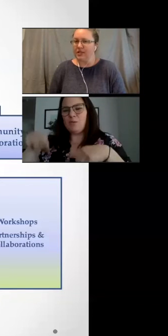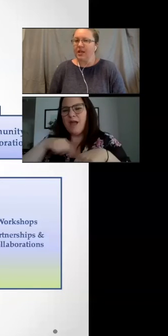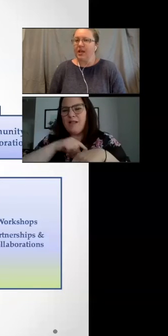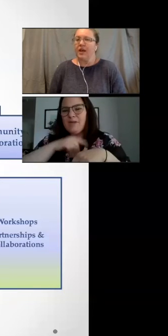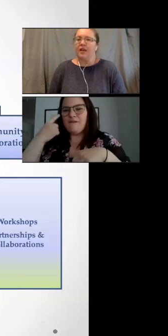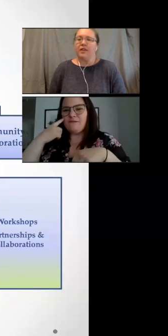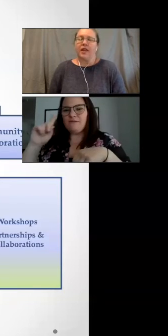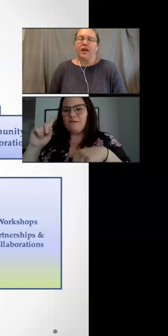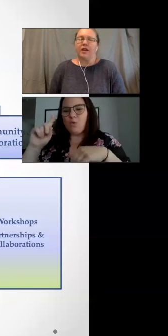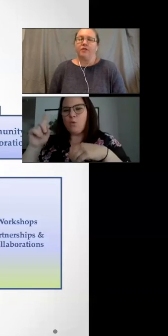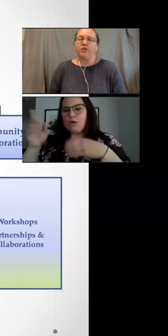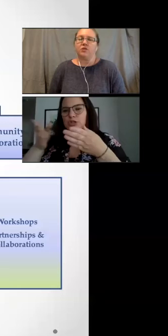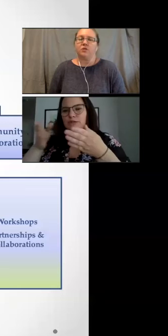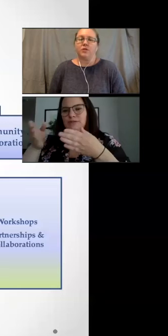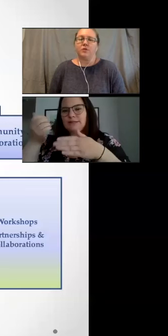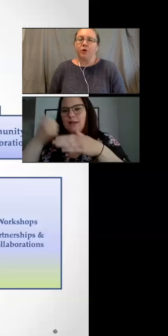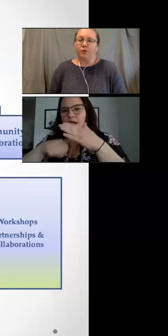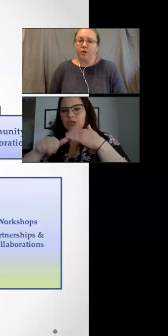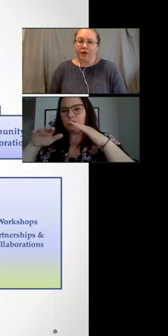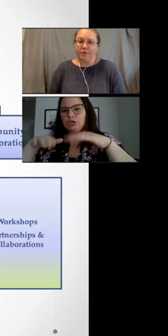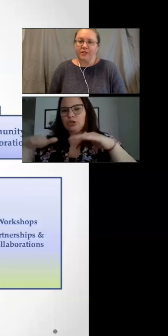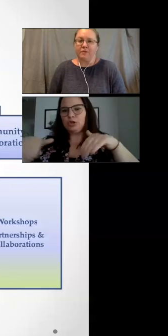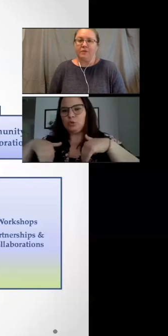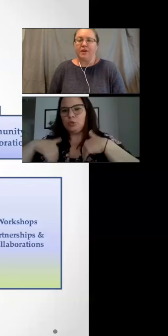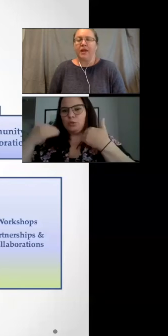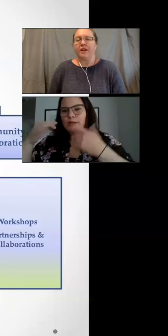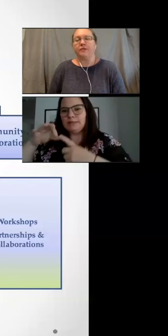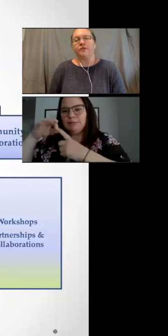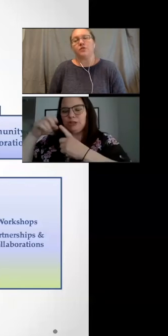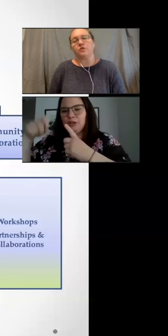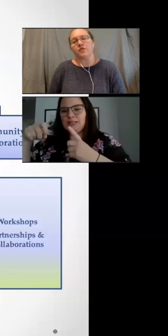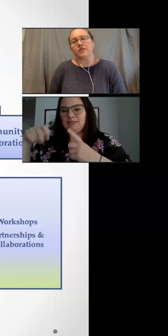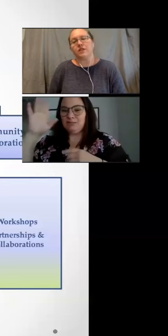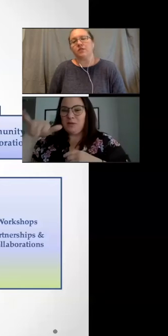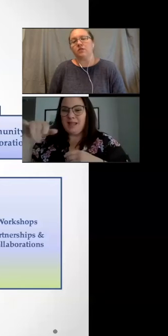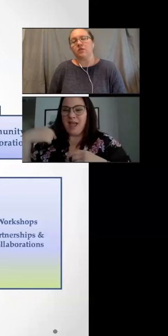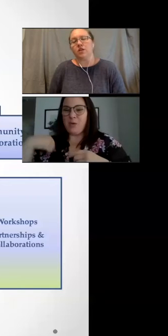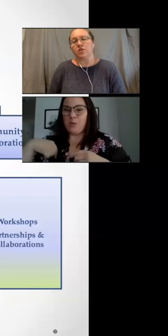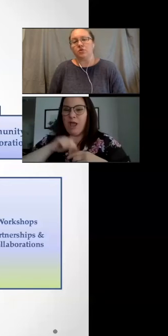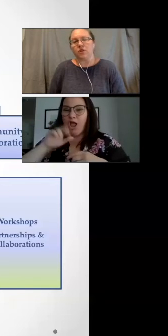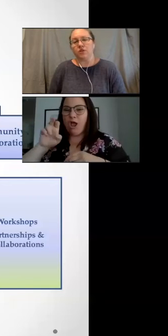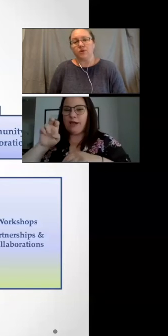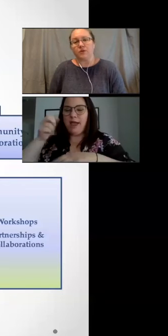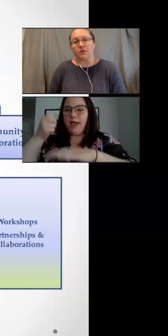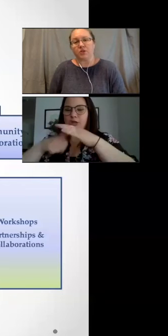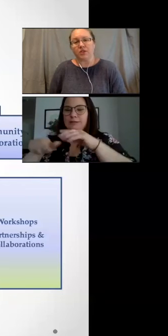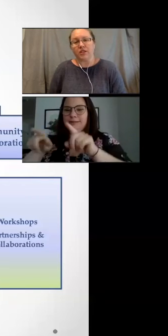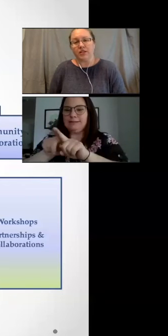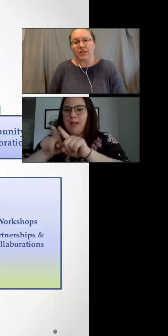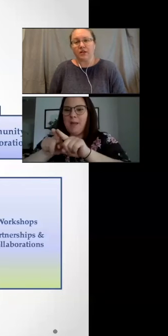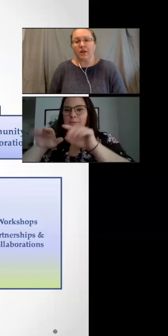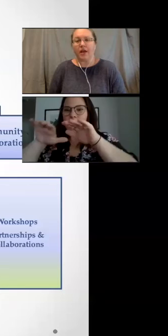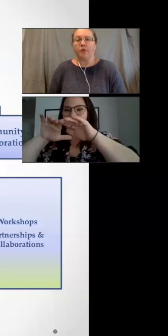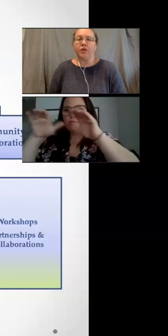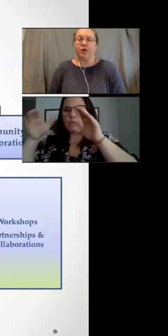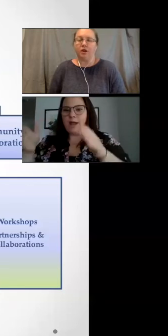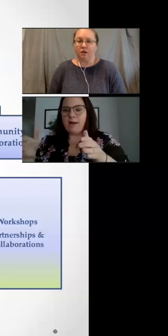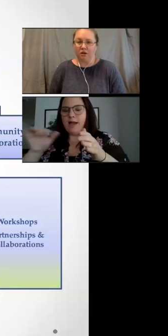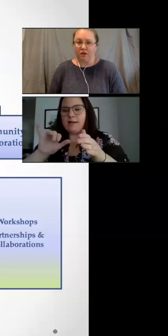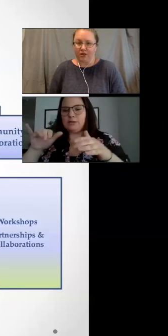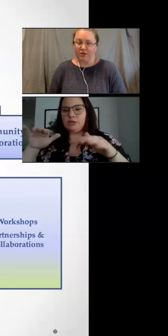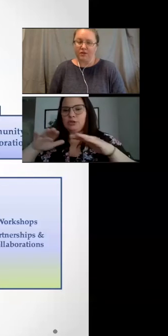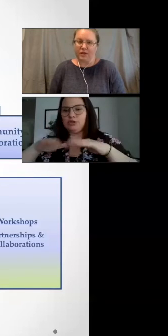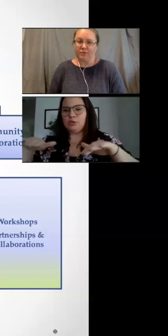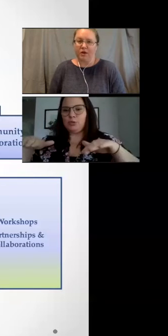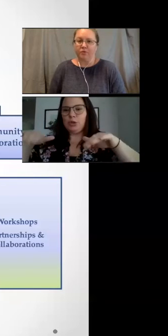needs. They have additional support requirements. Maybe they have services under children and youth with special needs. And we are